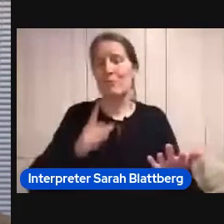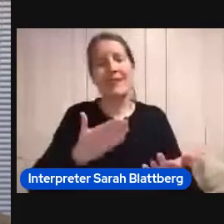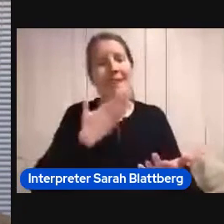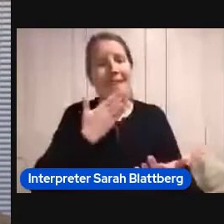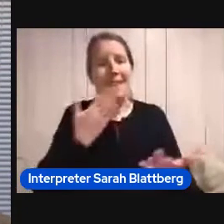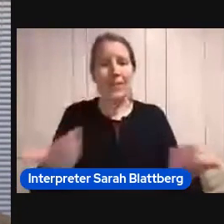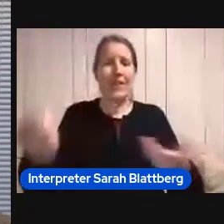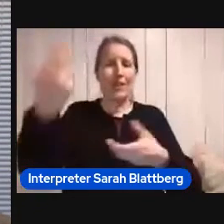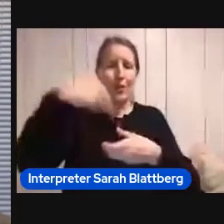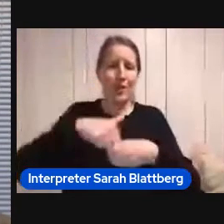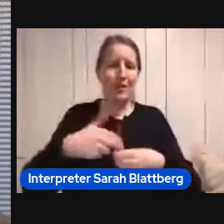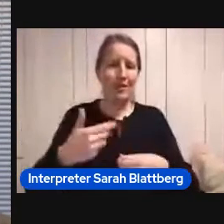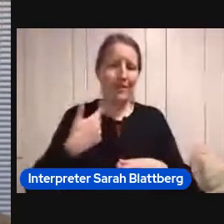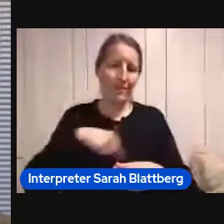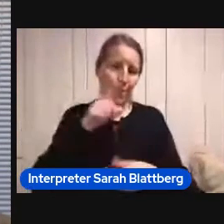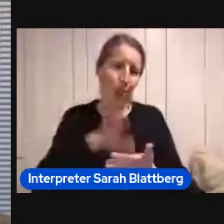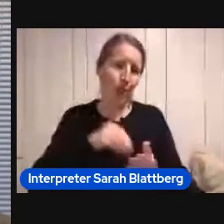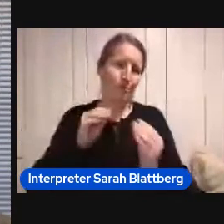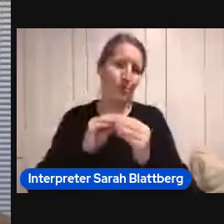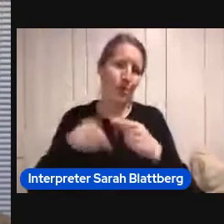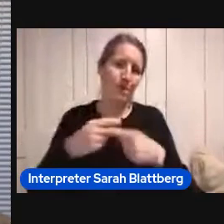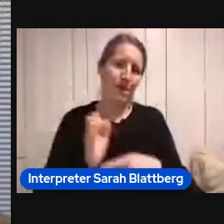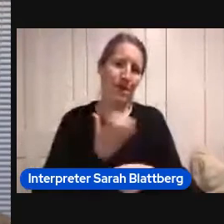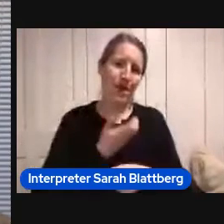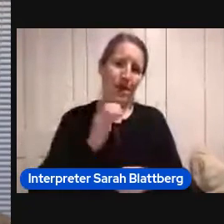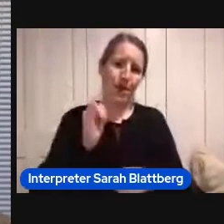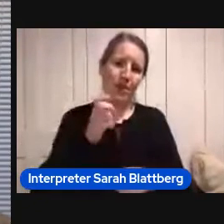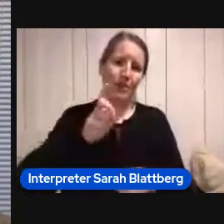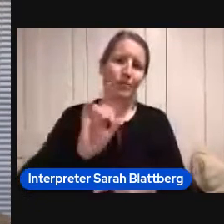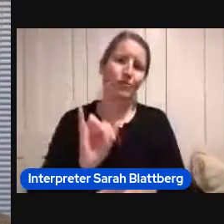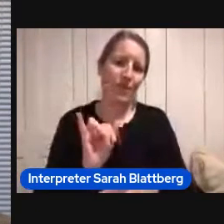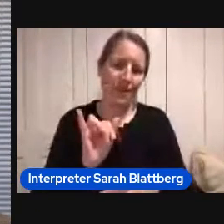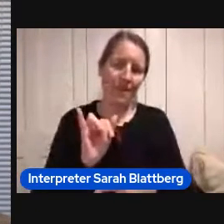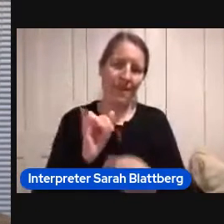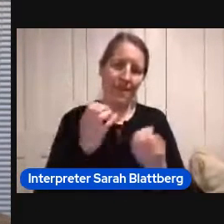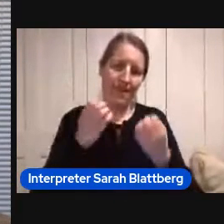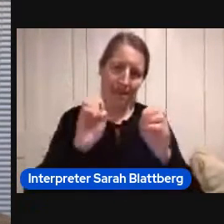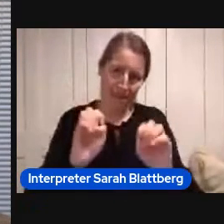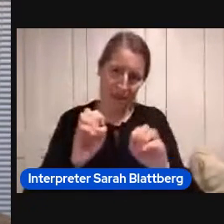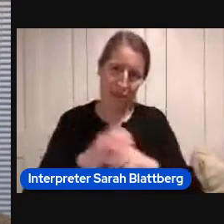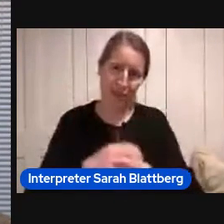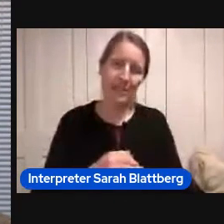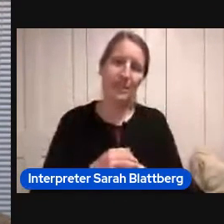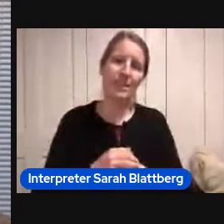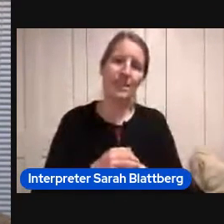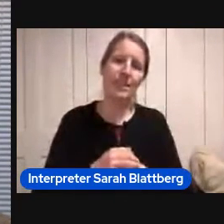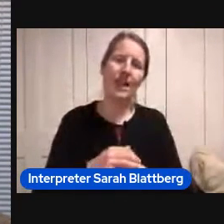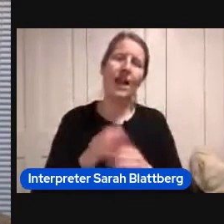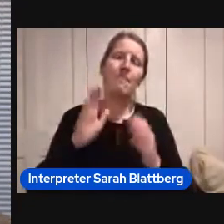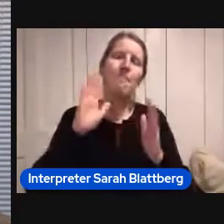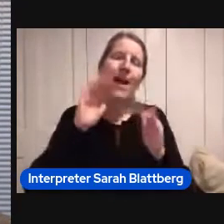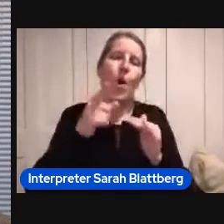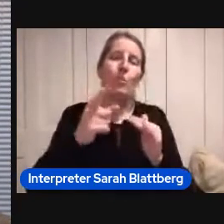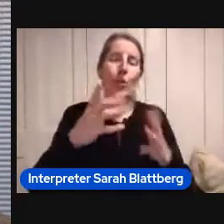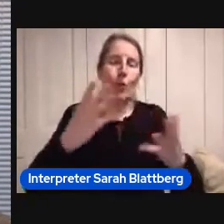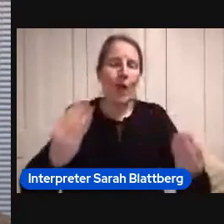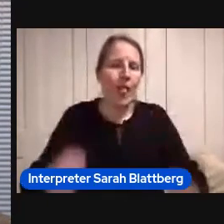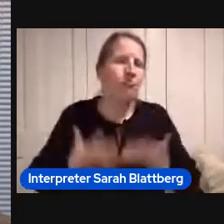community's Jedi efforts. It's my hope that you'll amplify these values and bring that energy home to your family, neighborhood, and